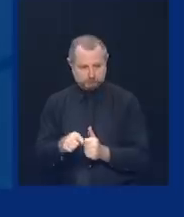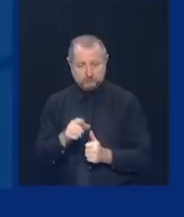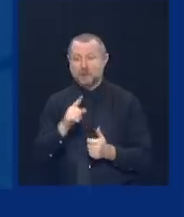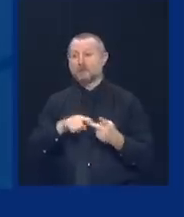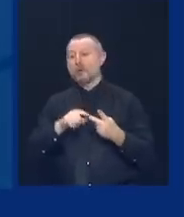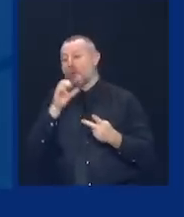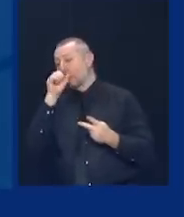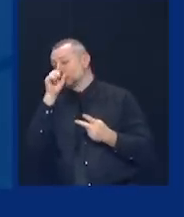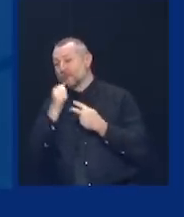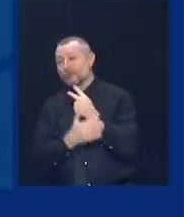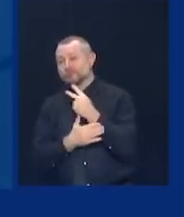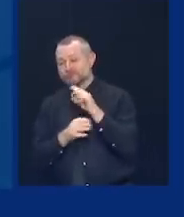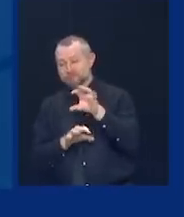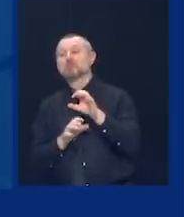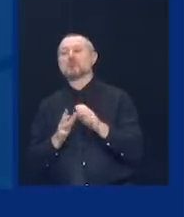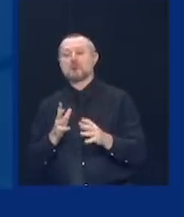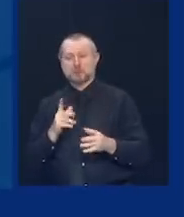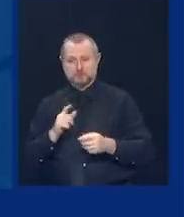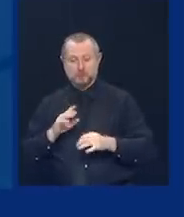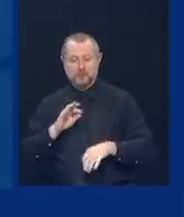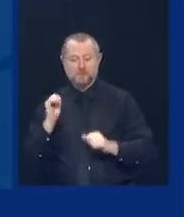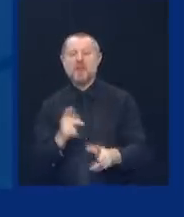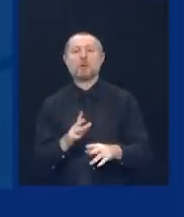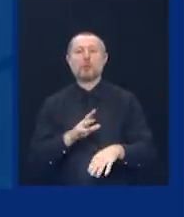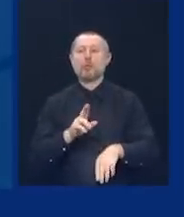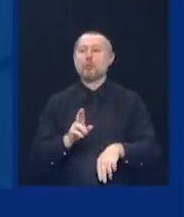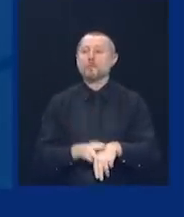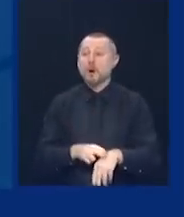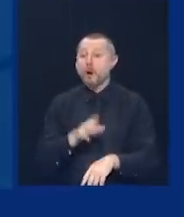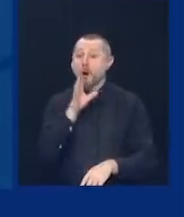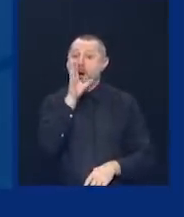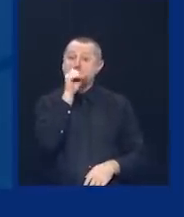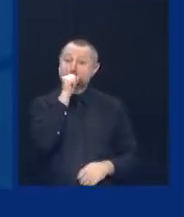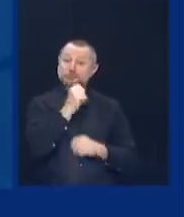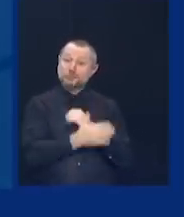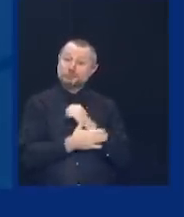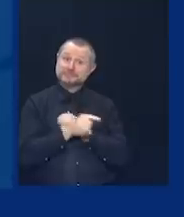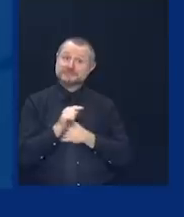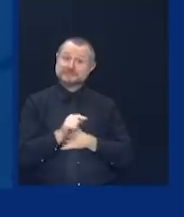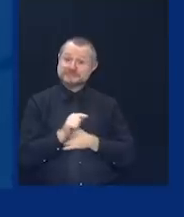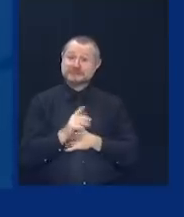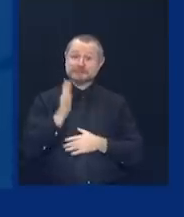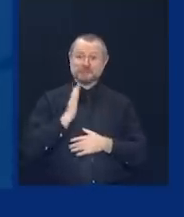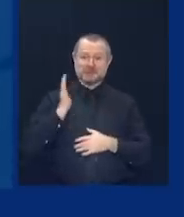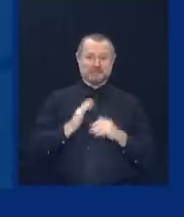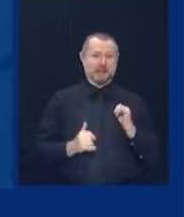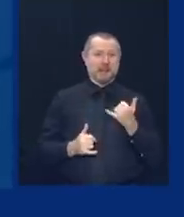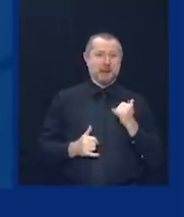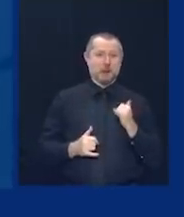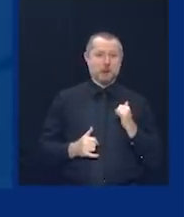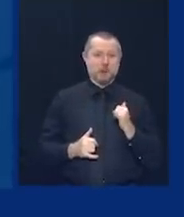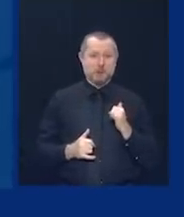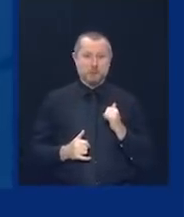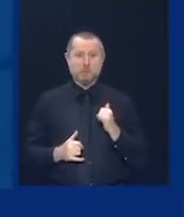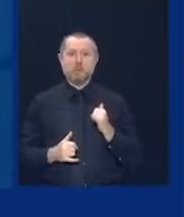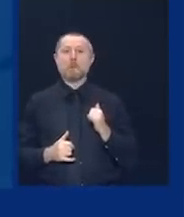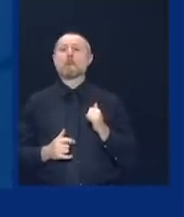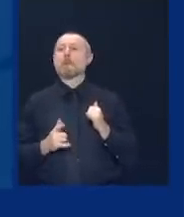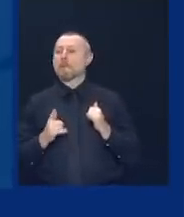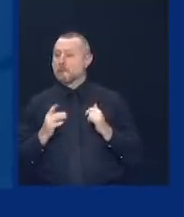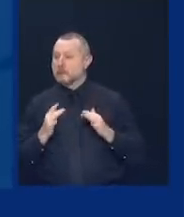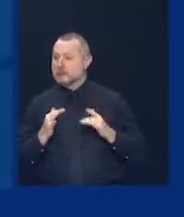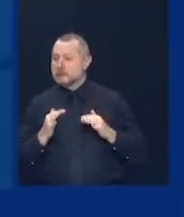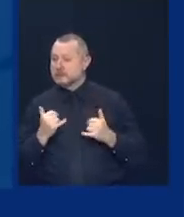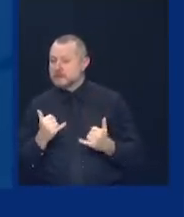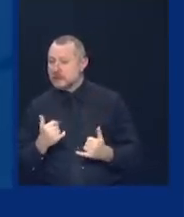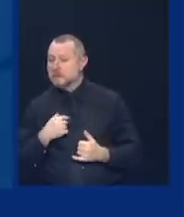is back to normal. Orange County was a yellow zone. A little confusing. It is